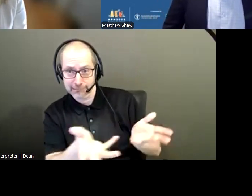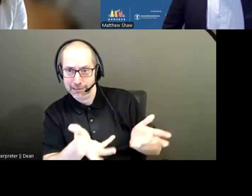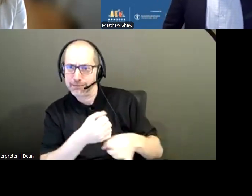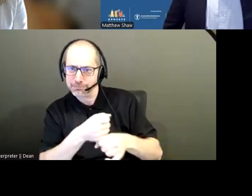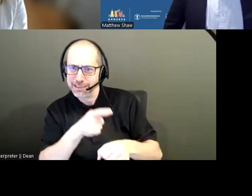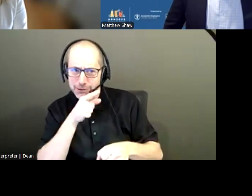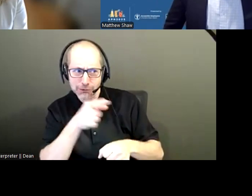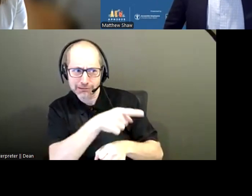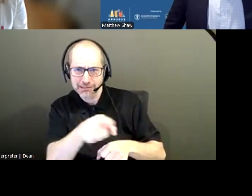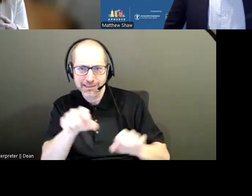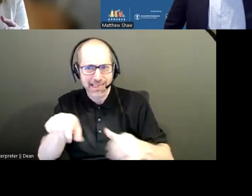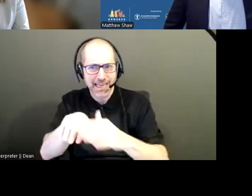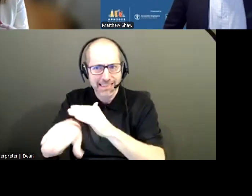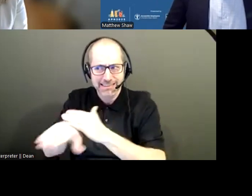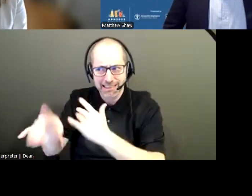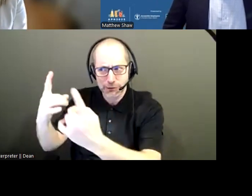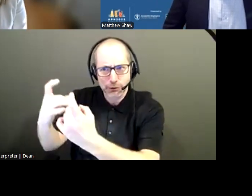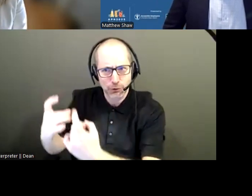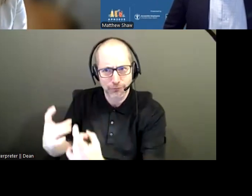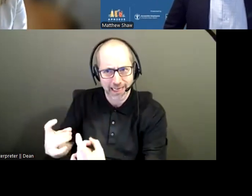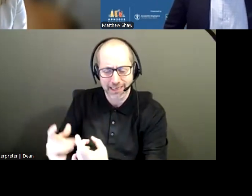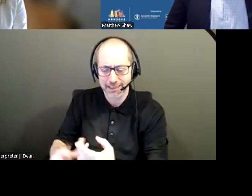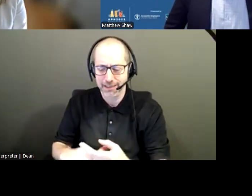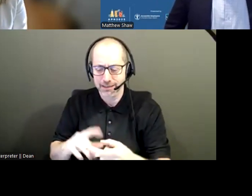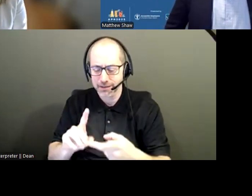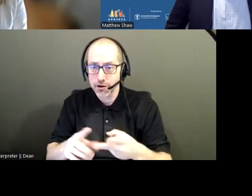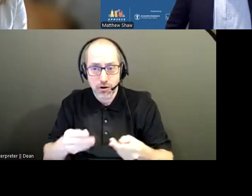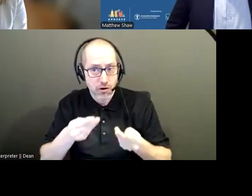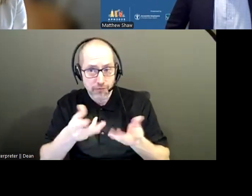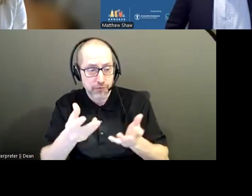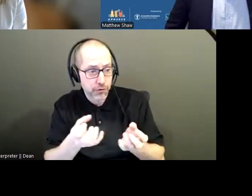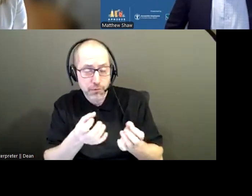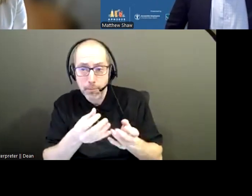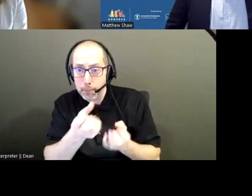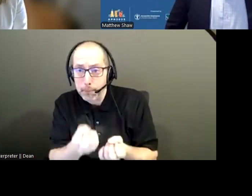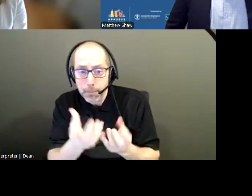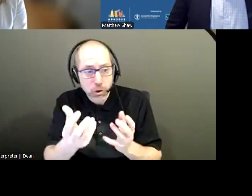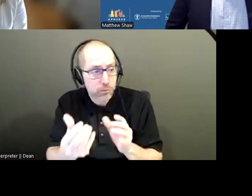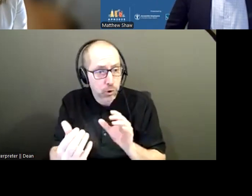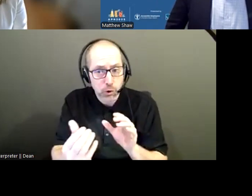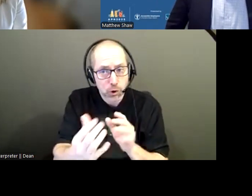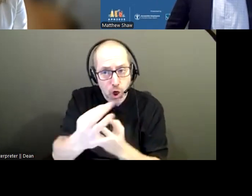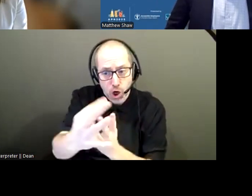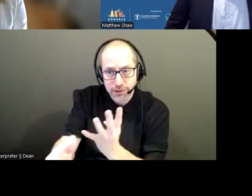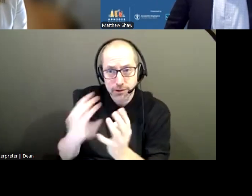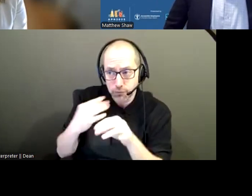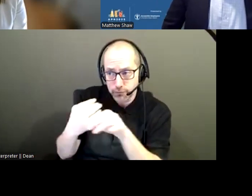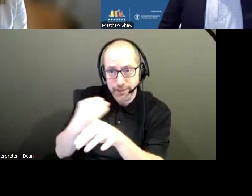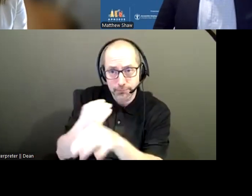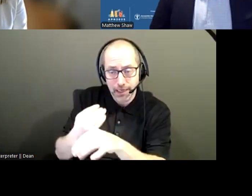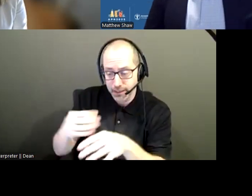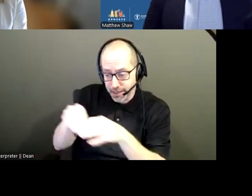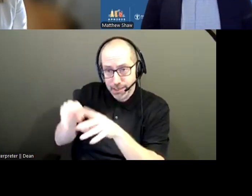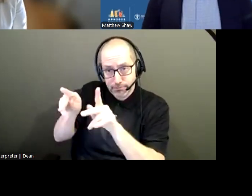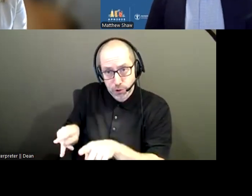accessible to people, offer multiple ways to provide feedback. whether it's in person or